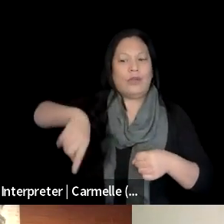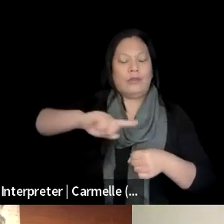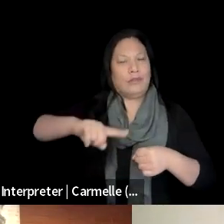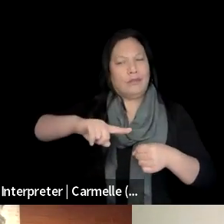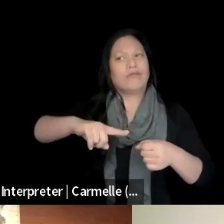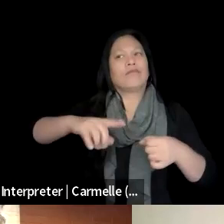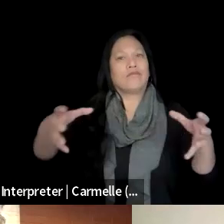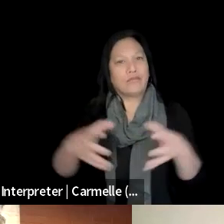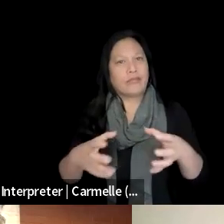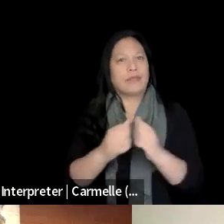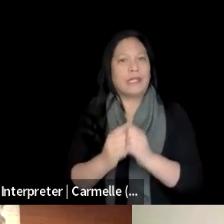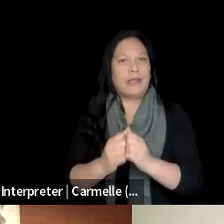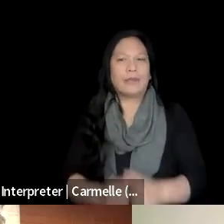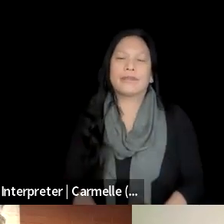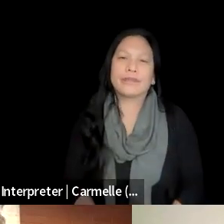an ensemble.